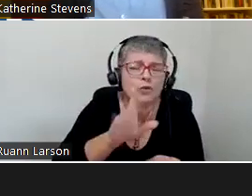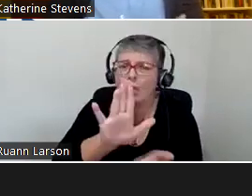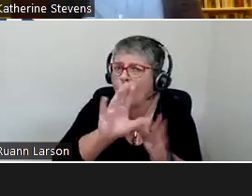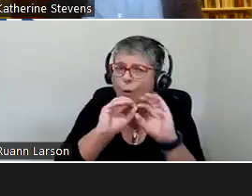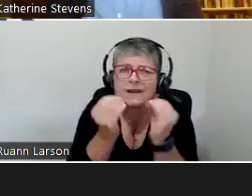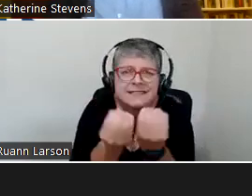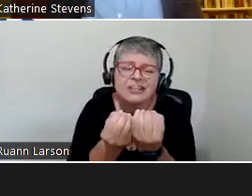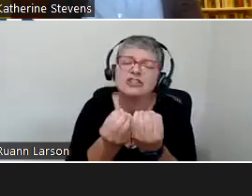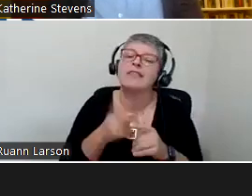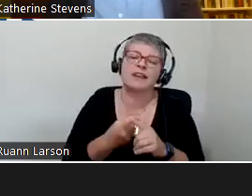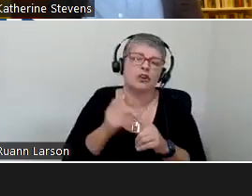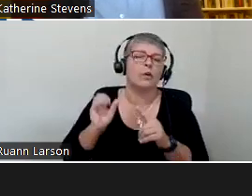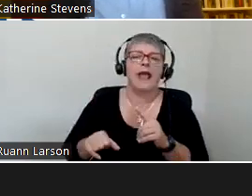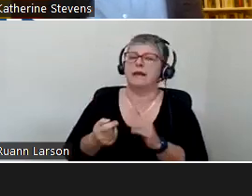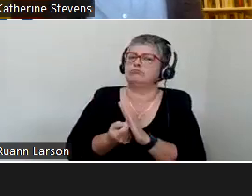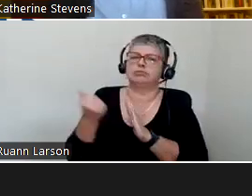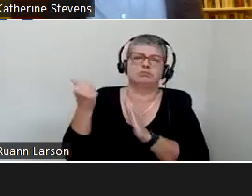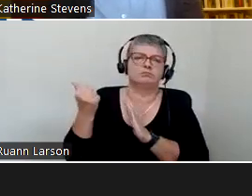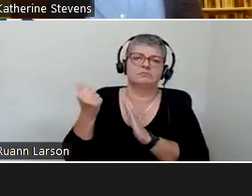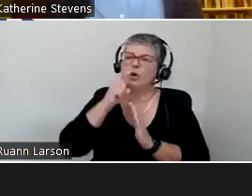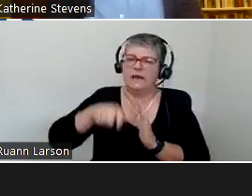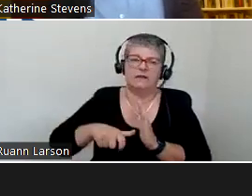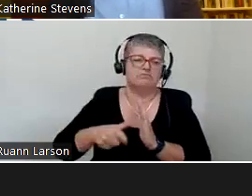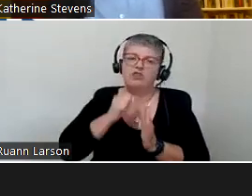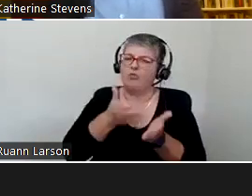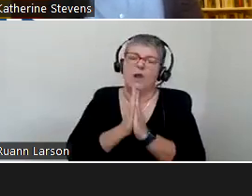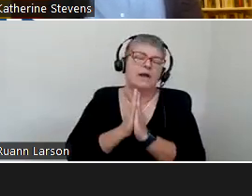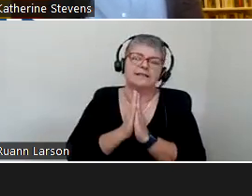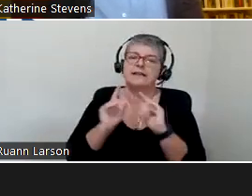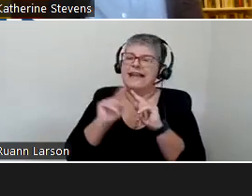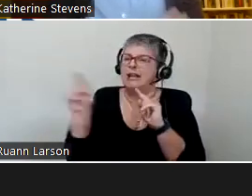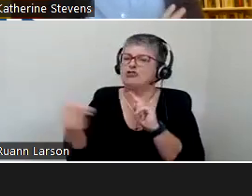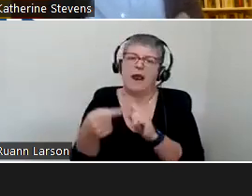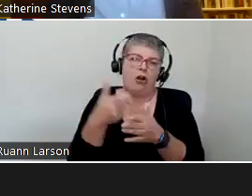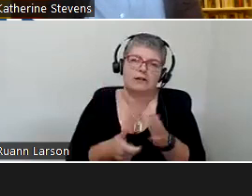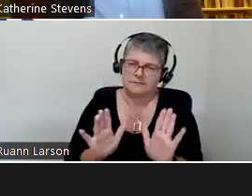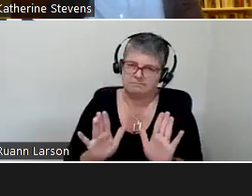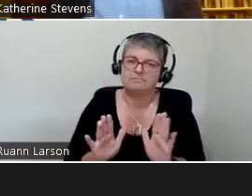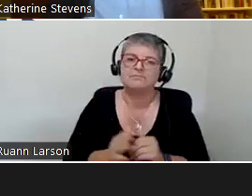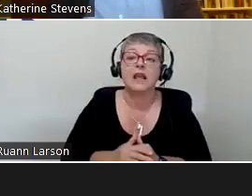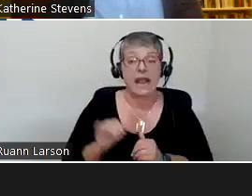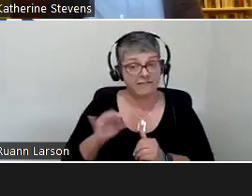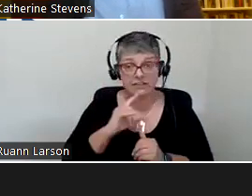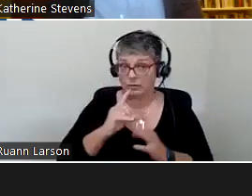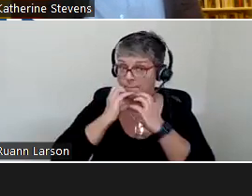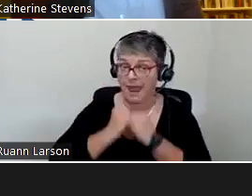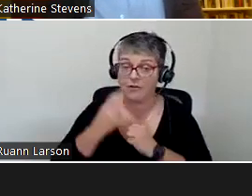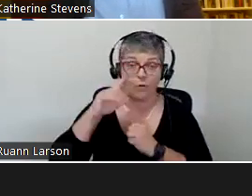can leave this calculation out and simply not request indirect costs. But obviously, if it matters to your